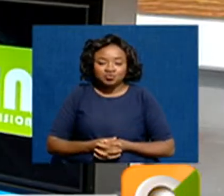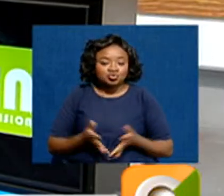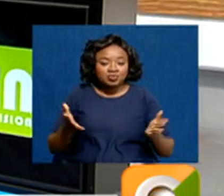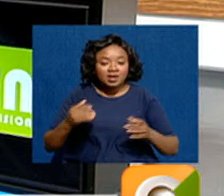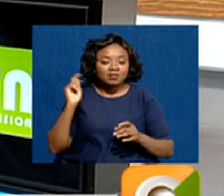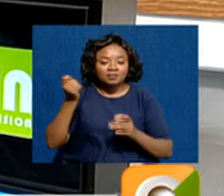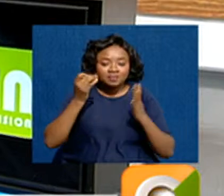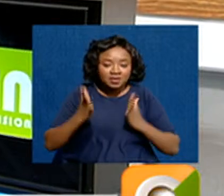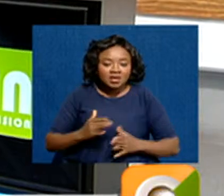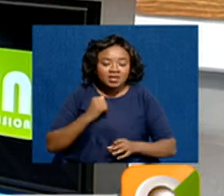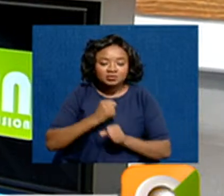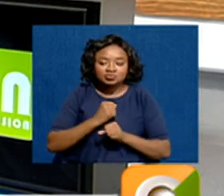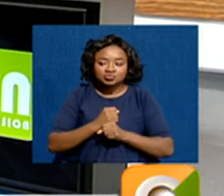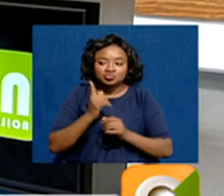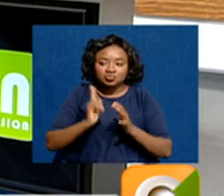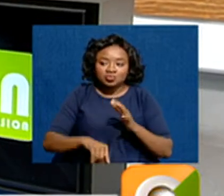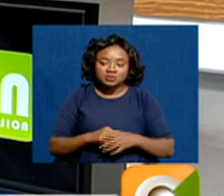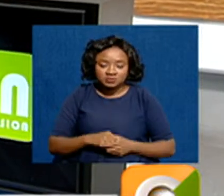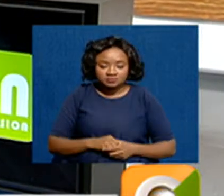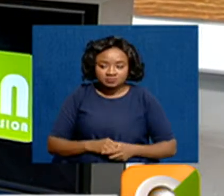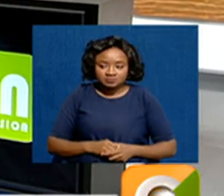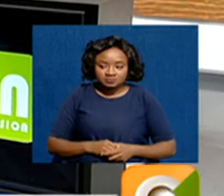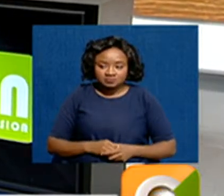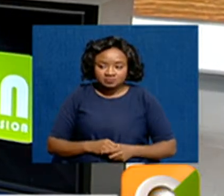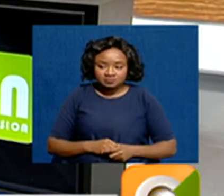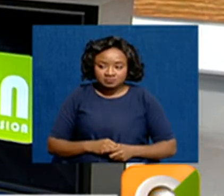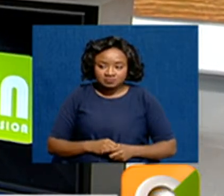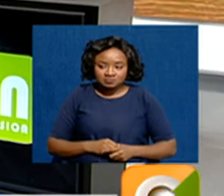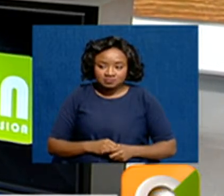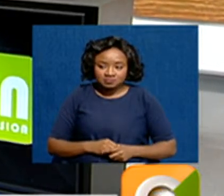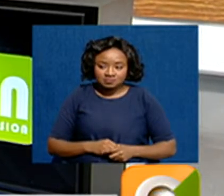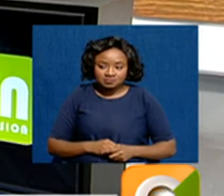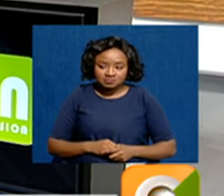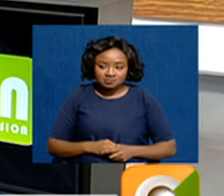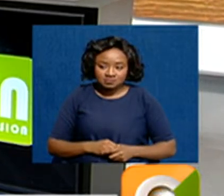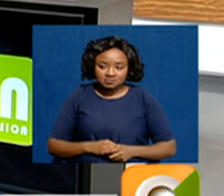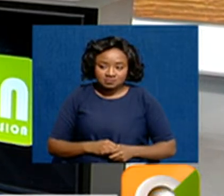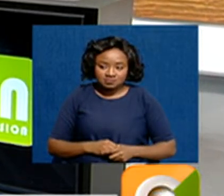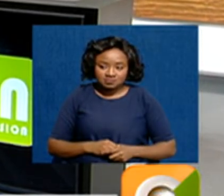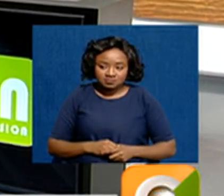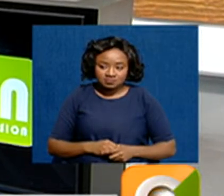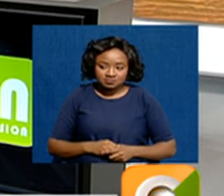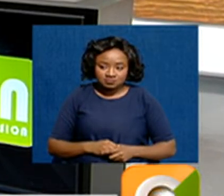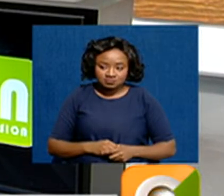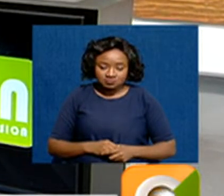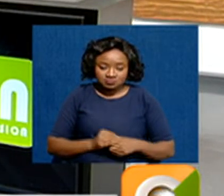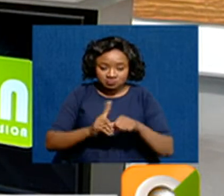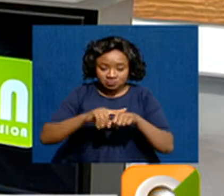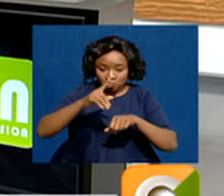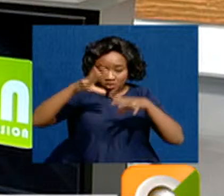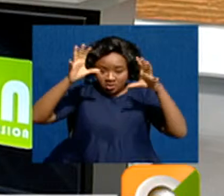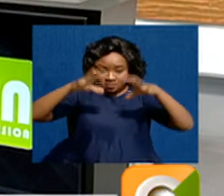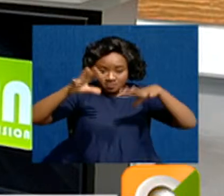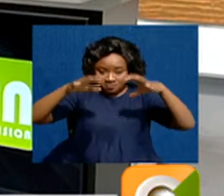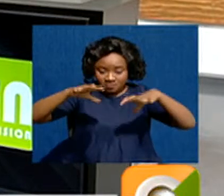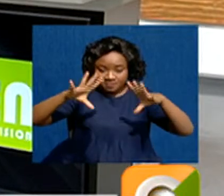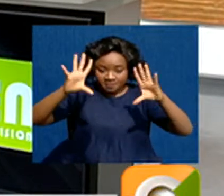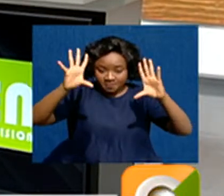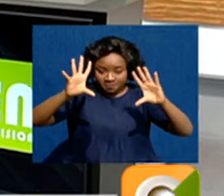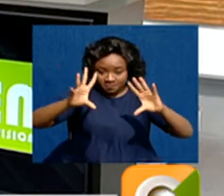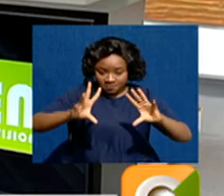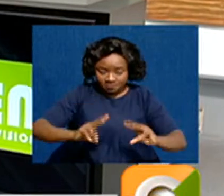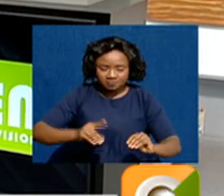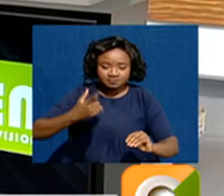the meantime? In terms of the infrastructure, we will fix once the rain subsides, we'll fix the infrastructure,